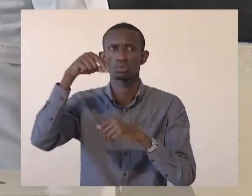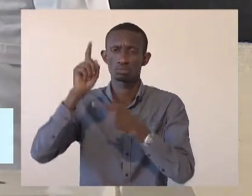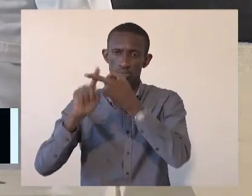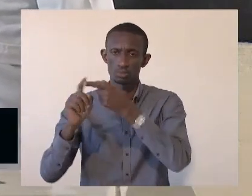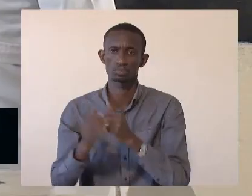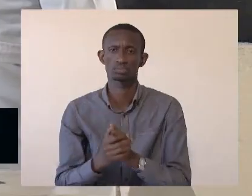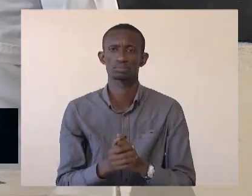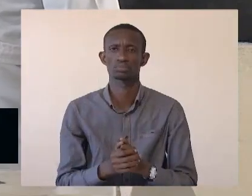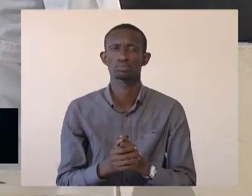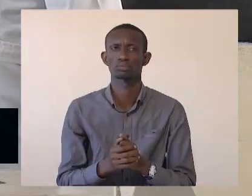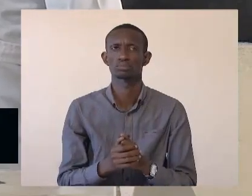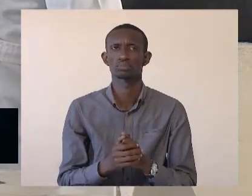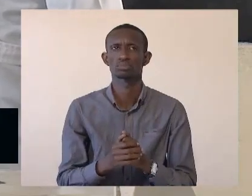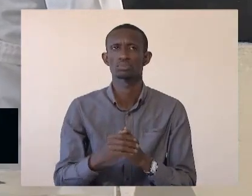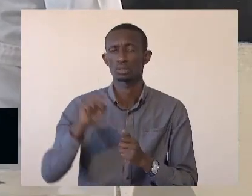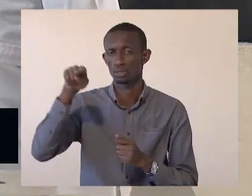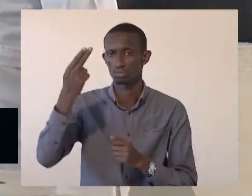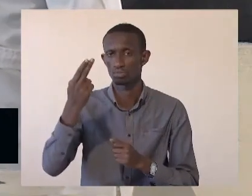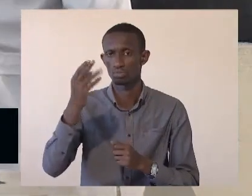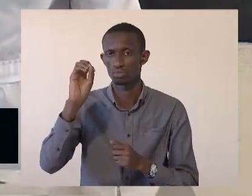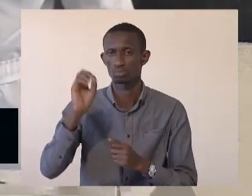plus H2O.